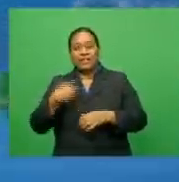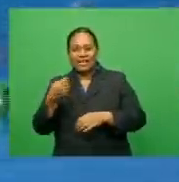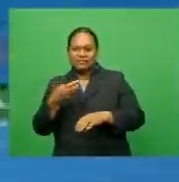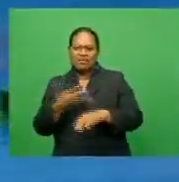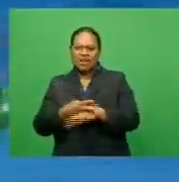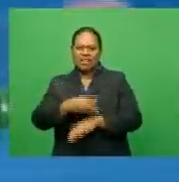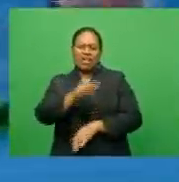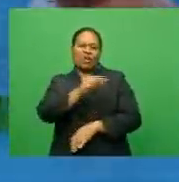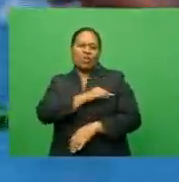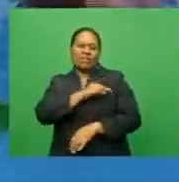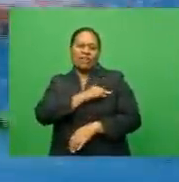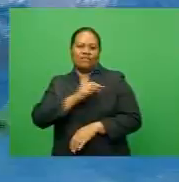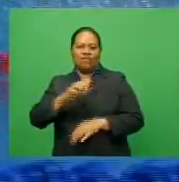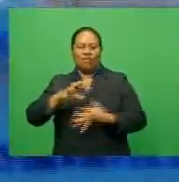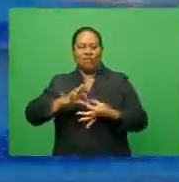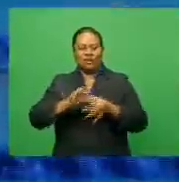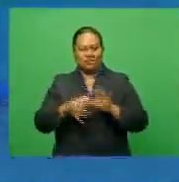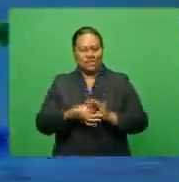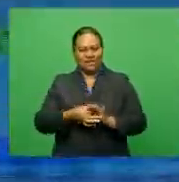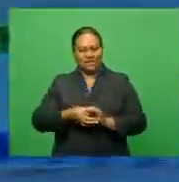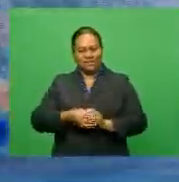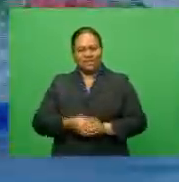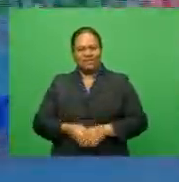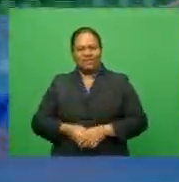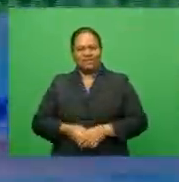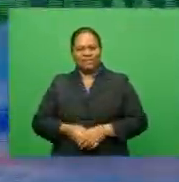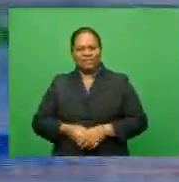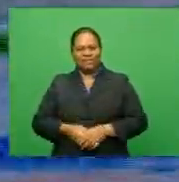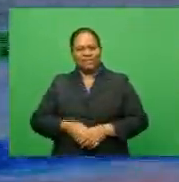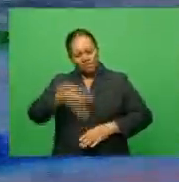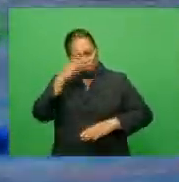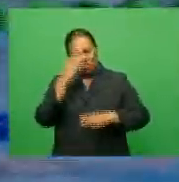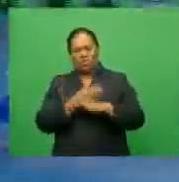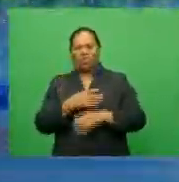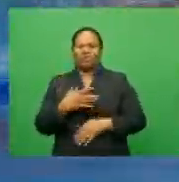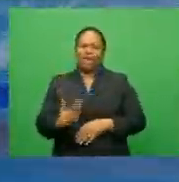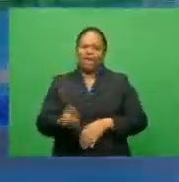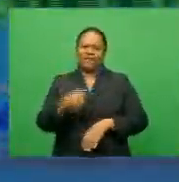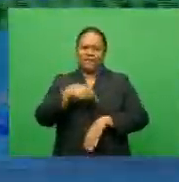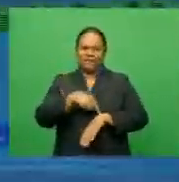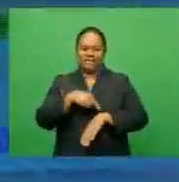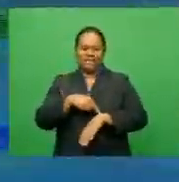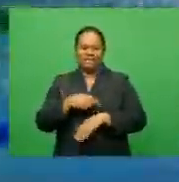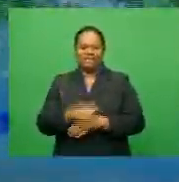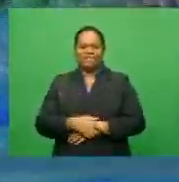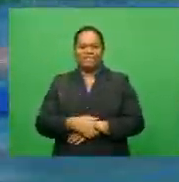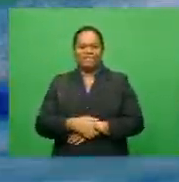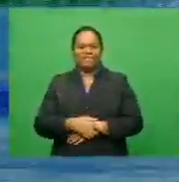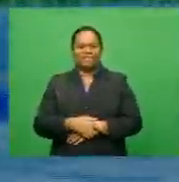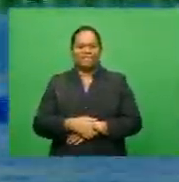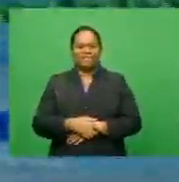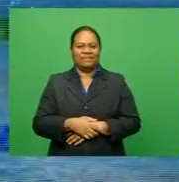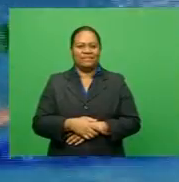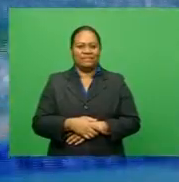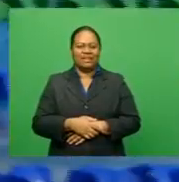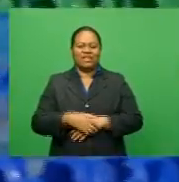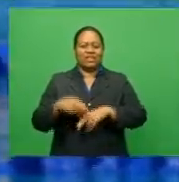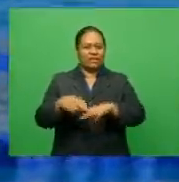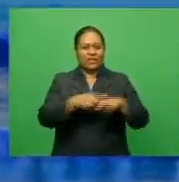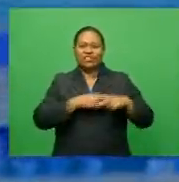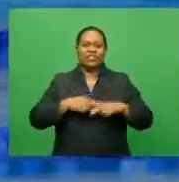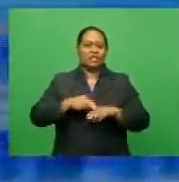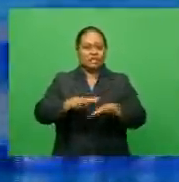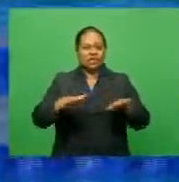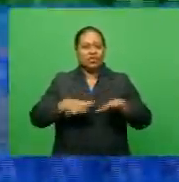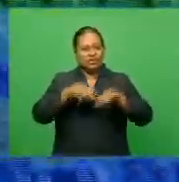qualifier for Olympics, and I'm hoping to get the times in my two best events. Fiji Swimming President Ben